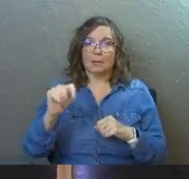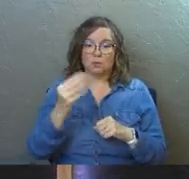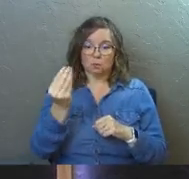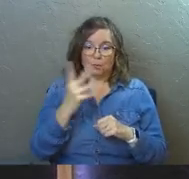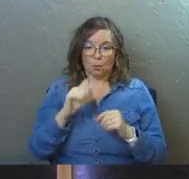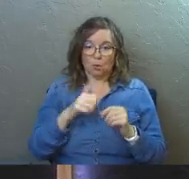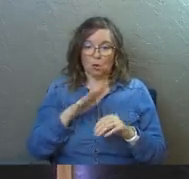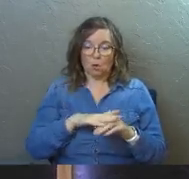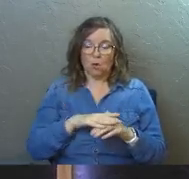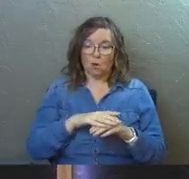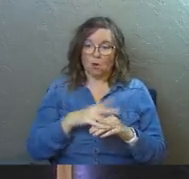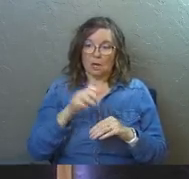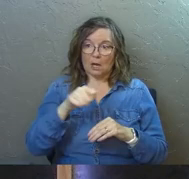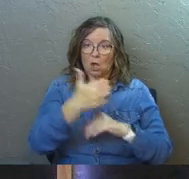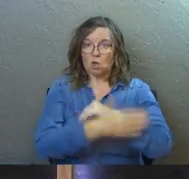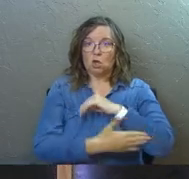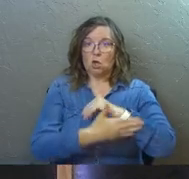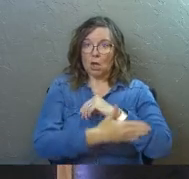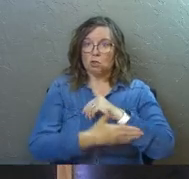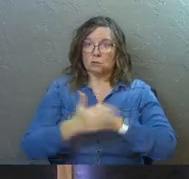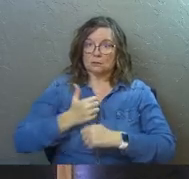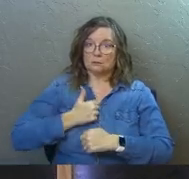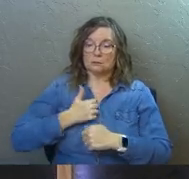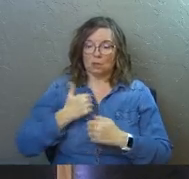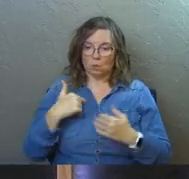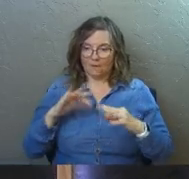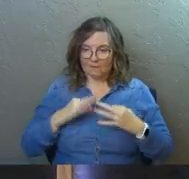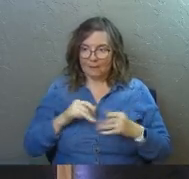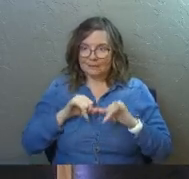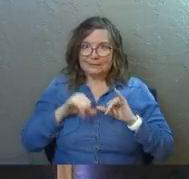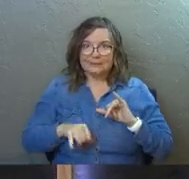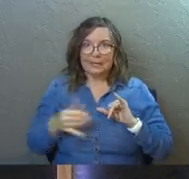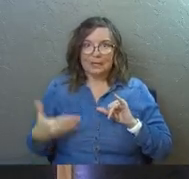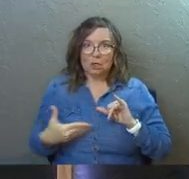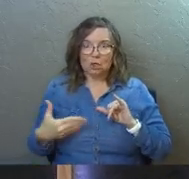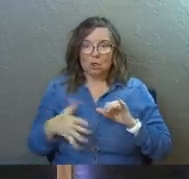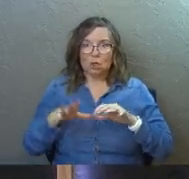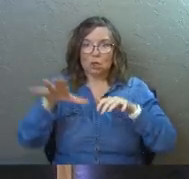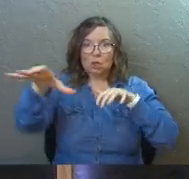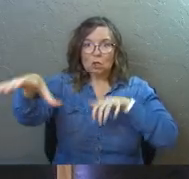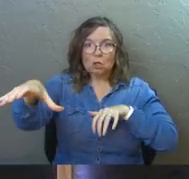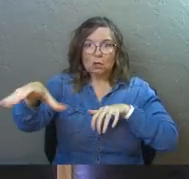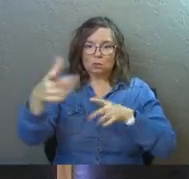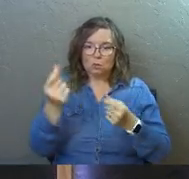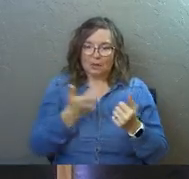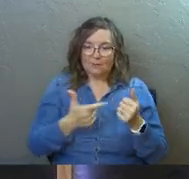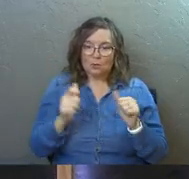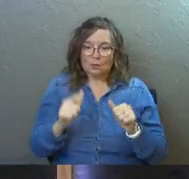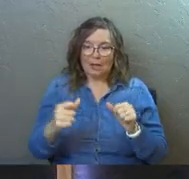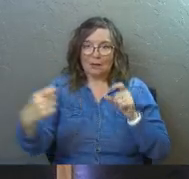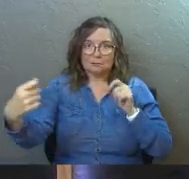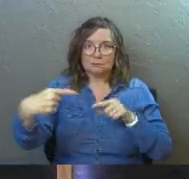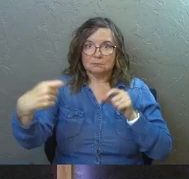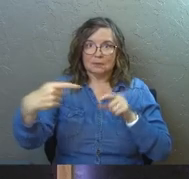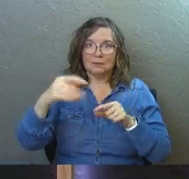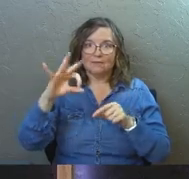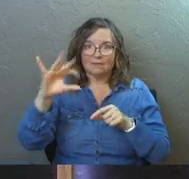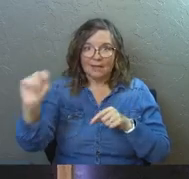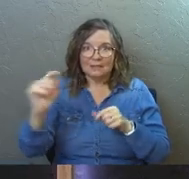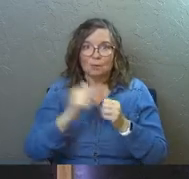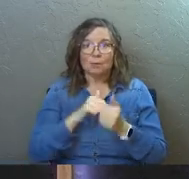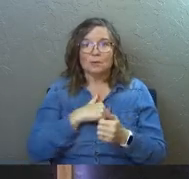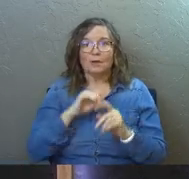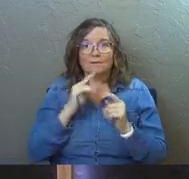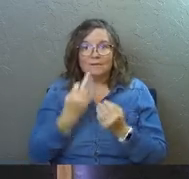fact that when you're on deployment in another country and you've got family that's still here, you'll do everything you can to be on FaceTime with